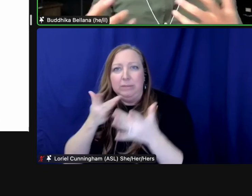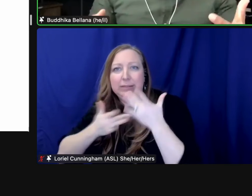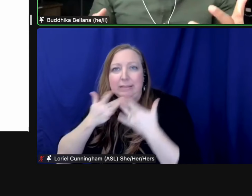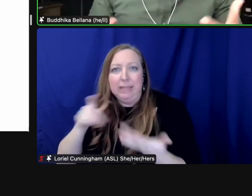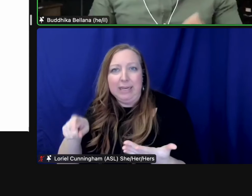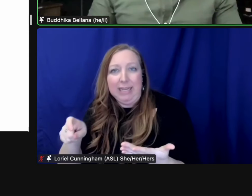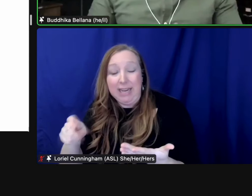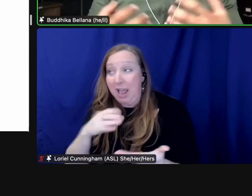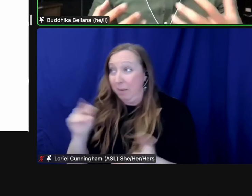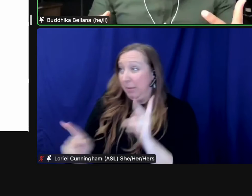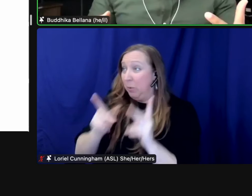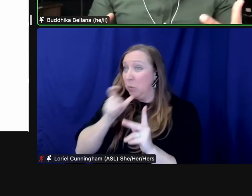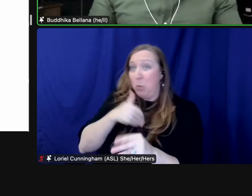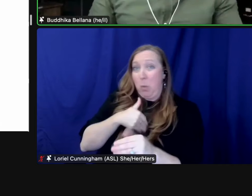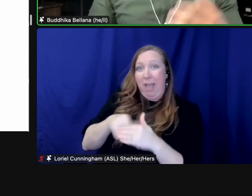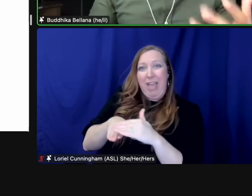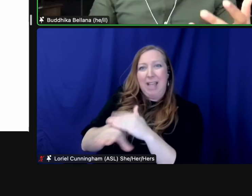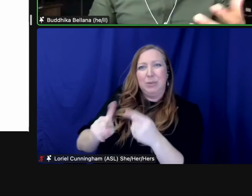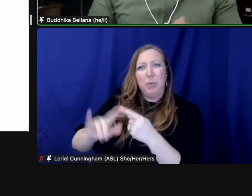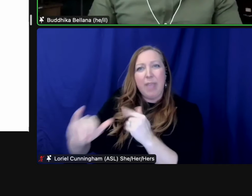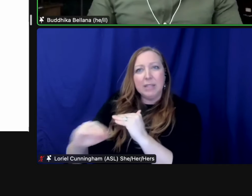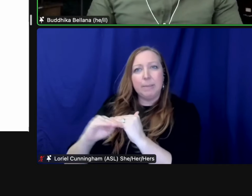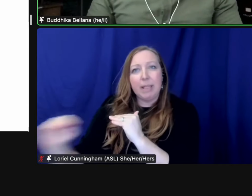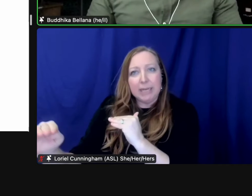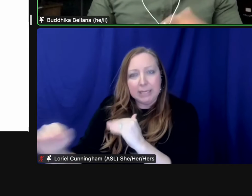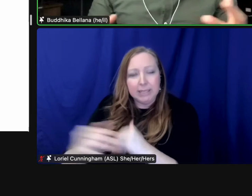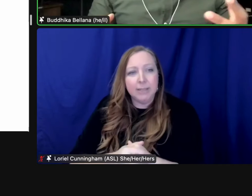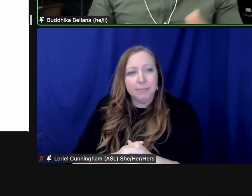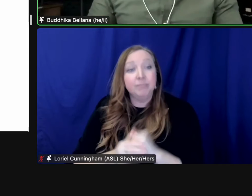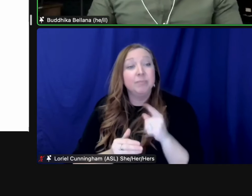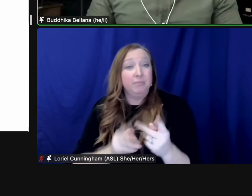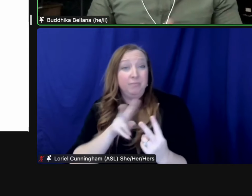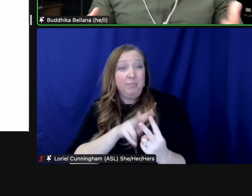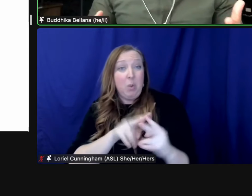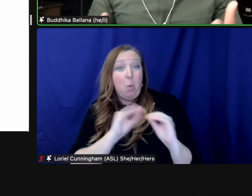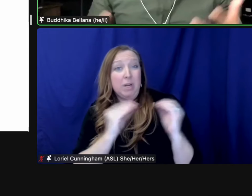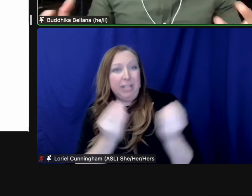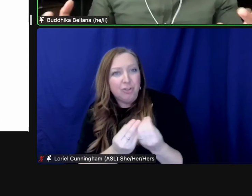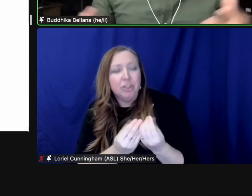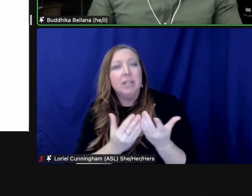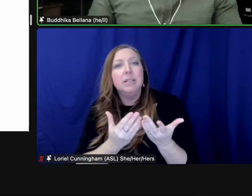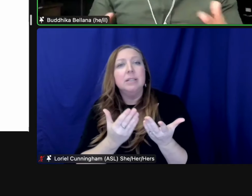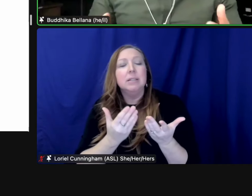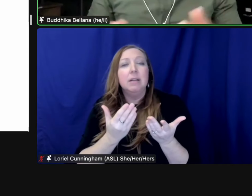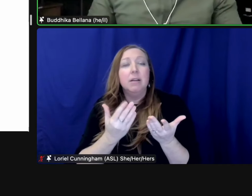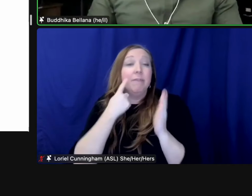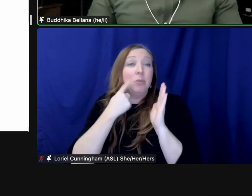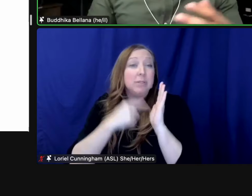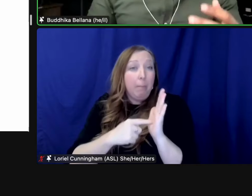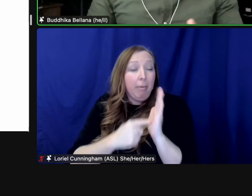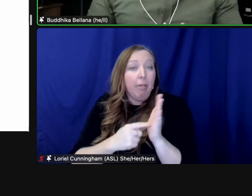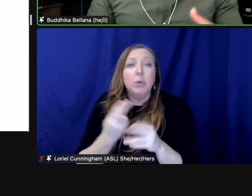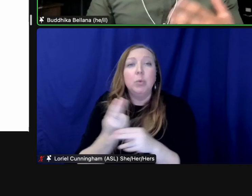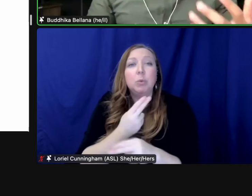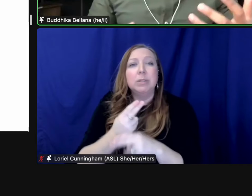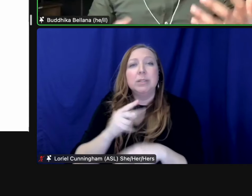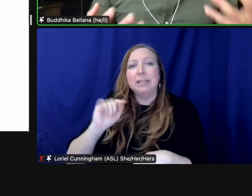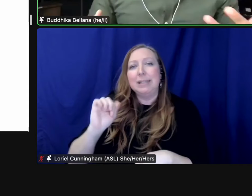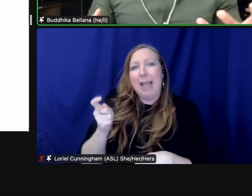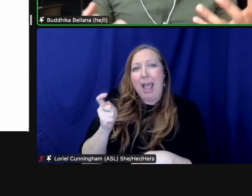nets. They campaign for a bunch of ways to accomplish this, and one example is like taxing inheritance, which